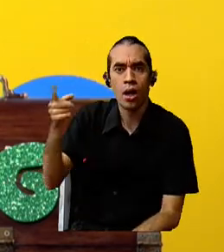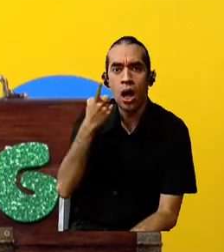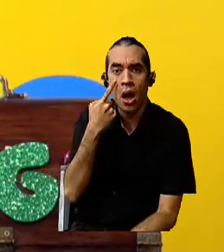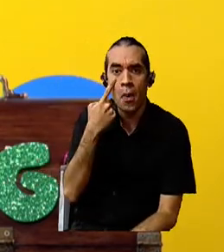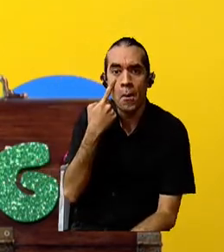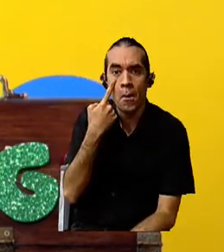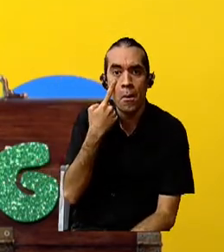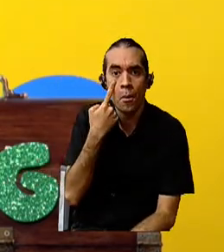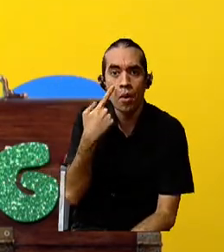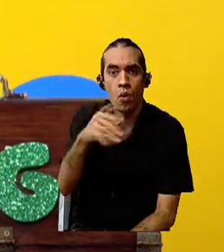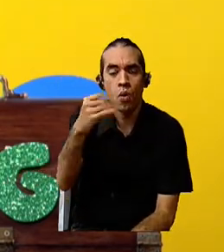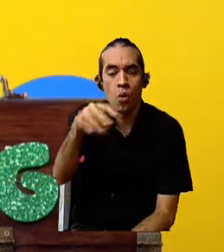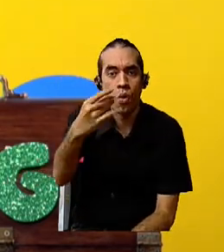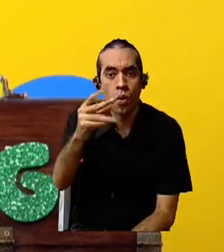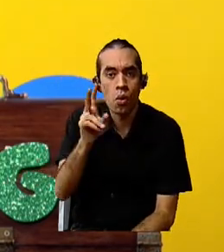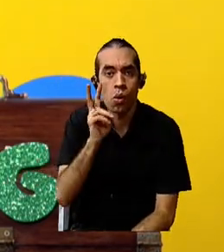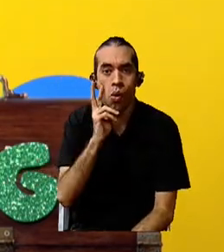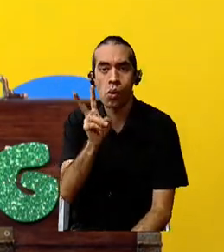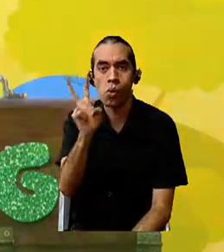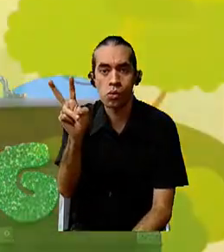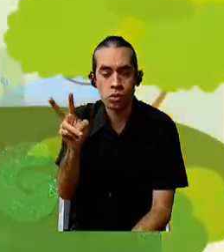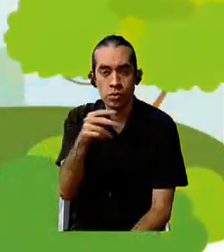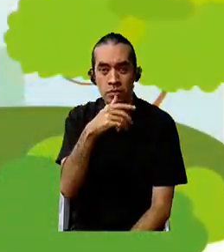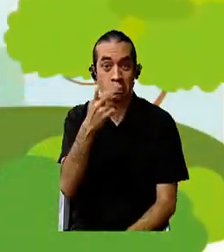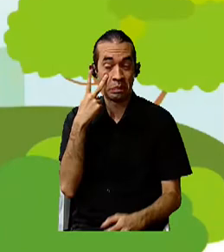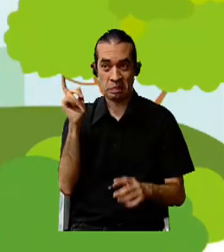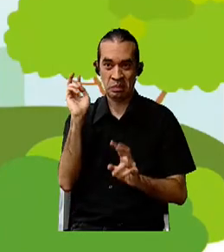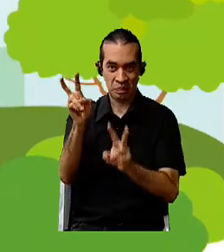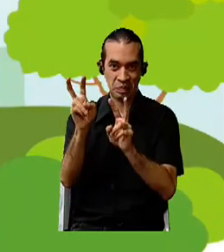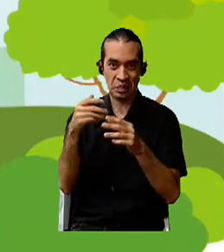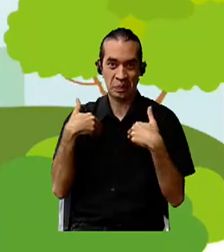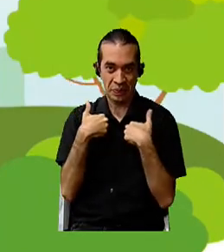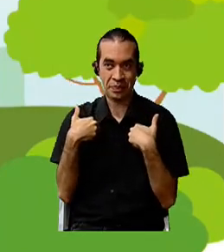there. Take a look at this animal.